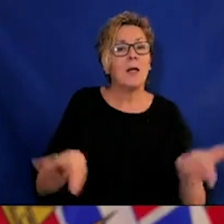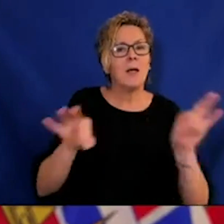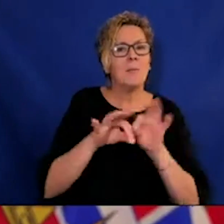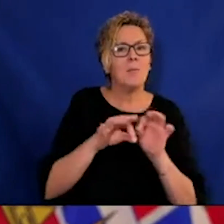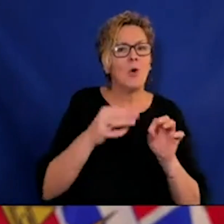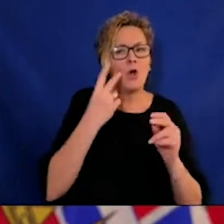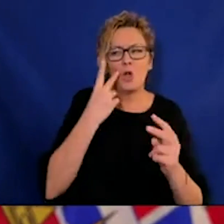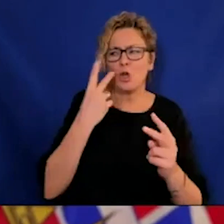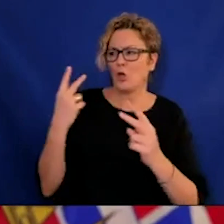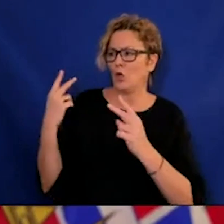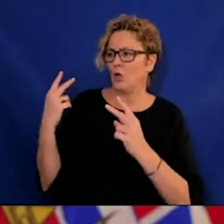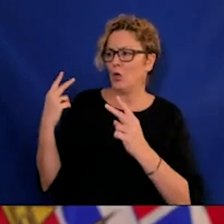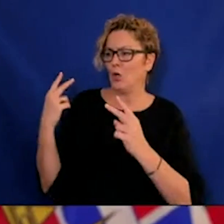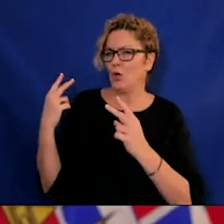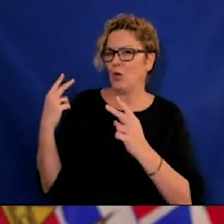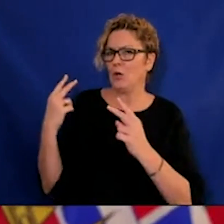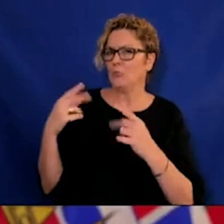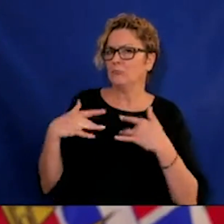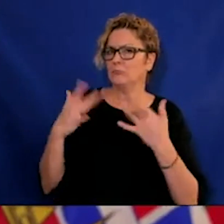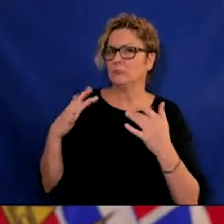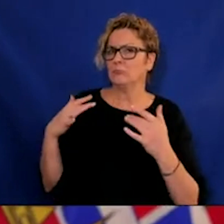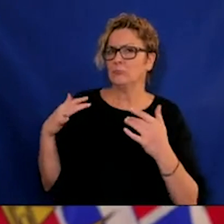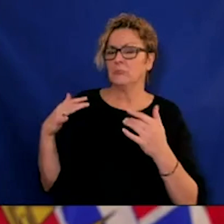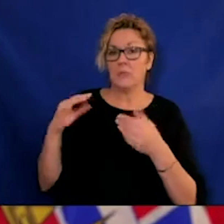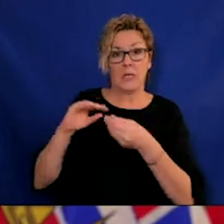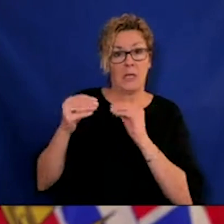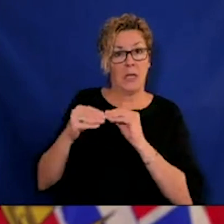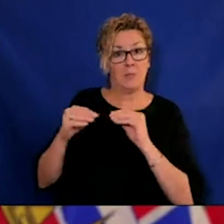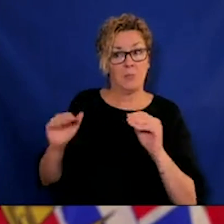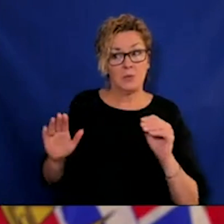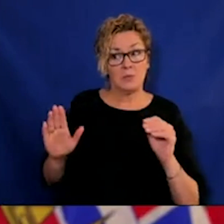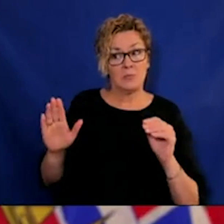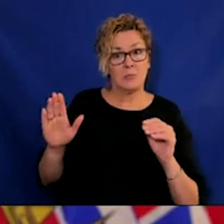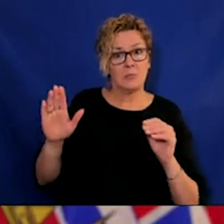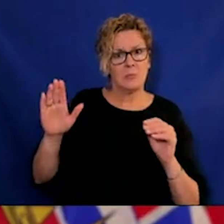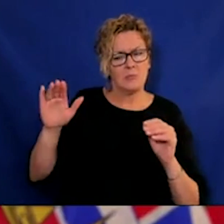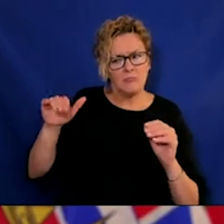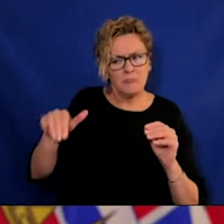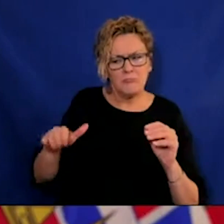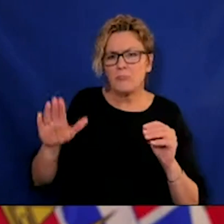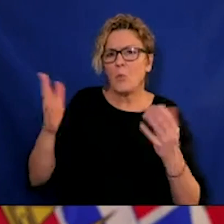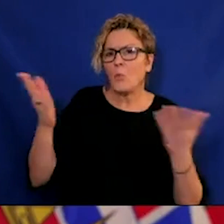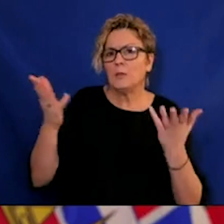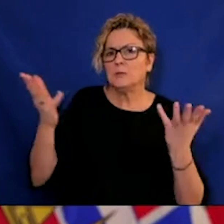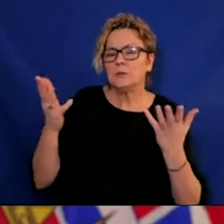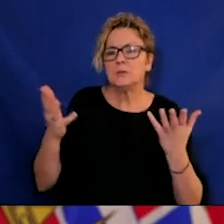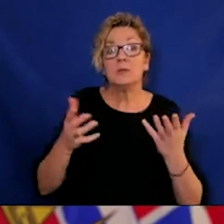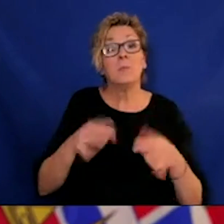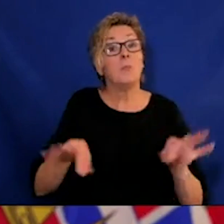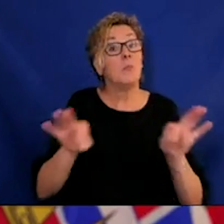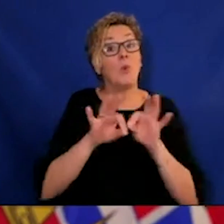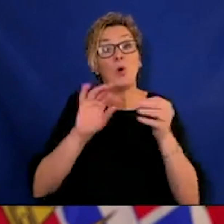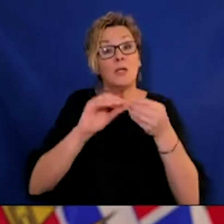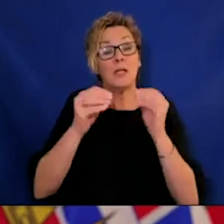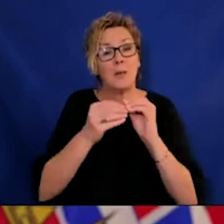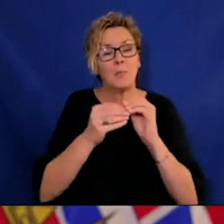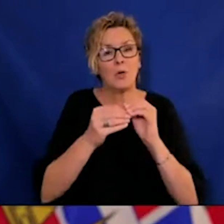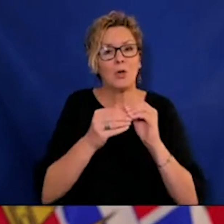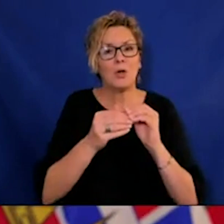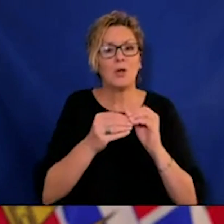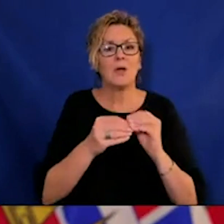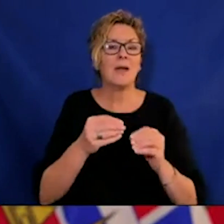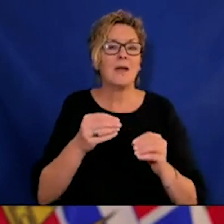adding in a more fulsome way, the measure of the rolling daily average over a given week, or what we call the 7-day